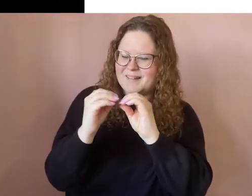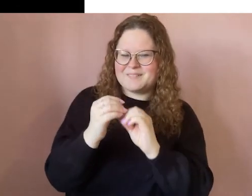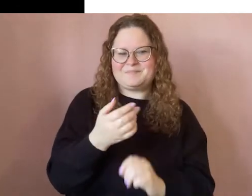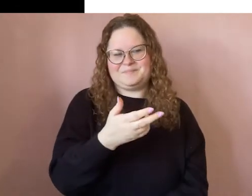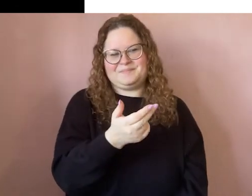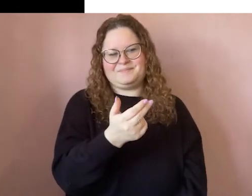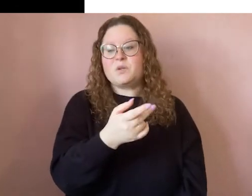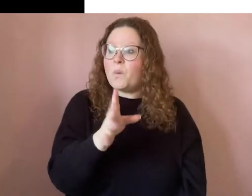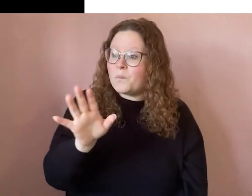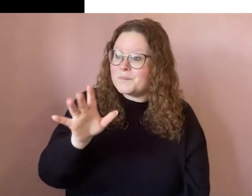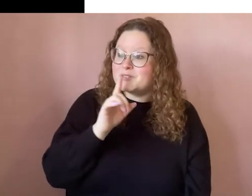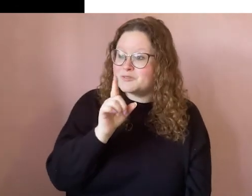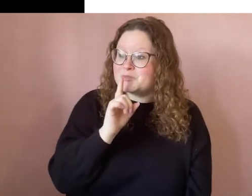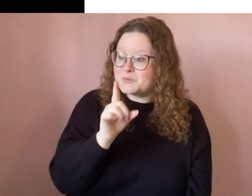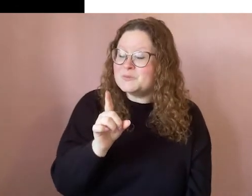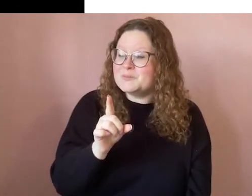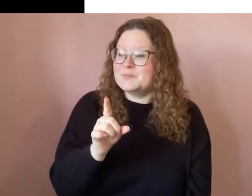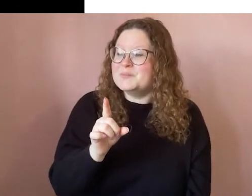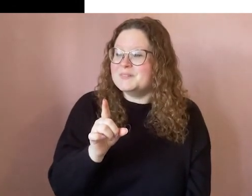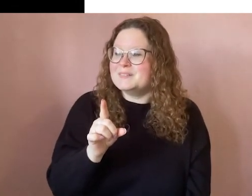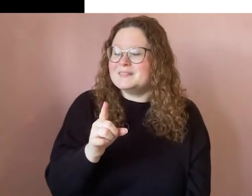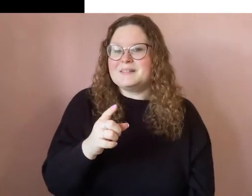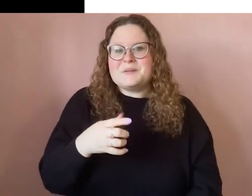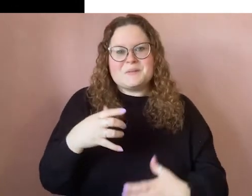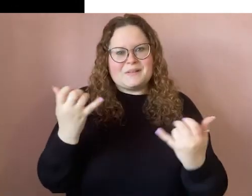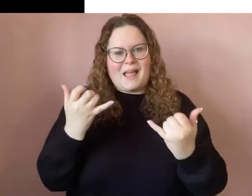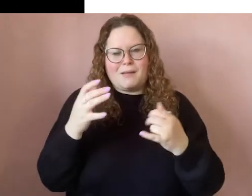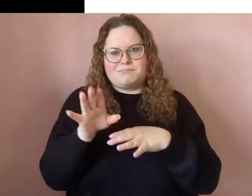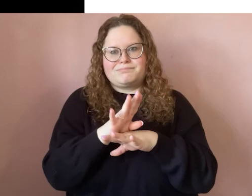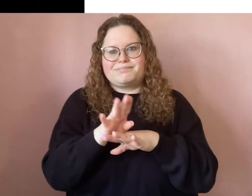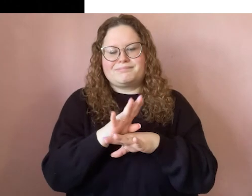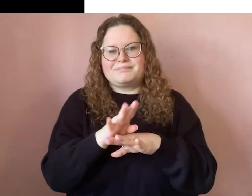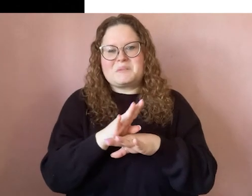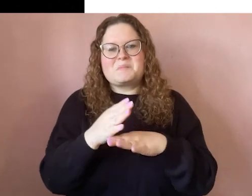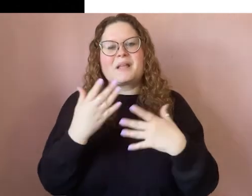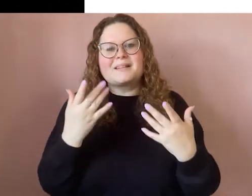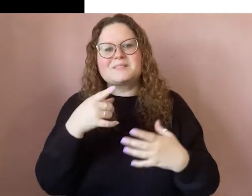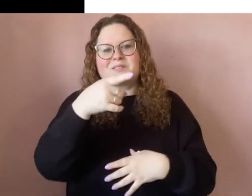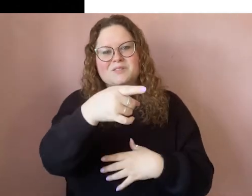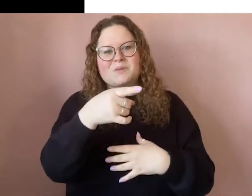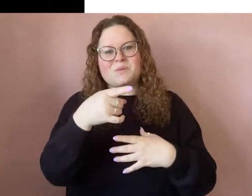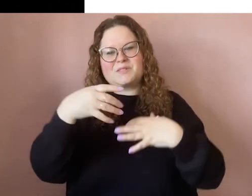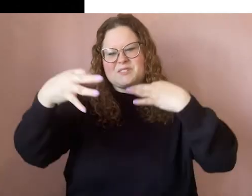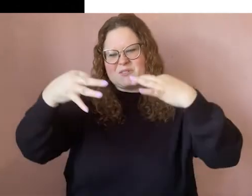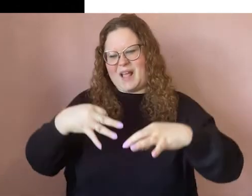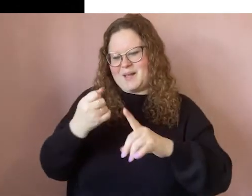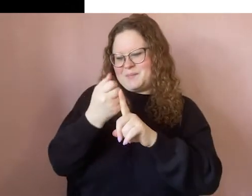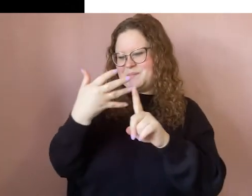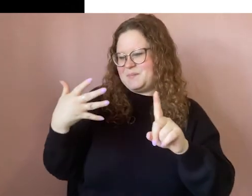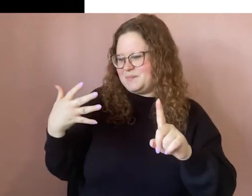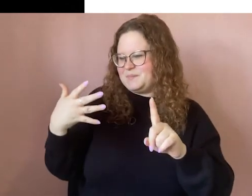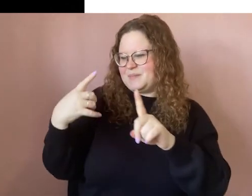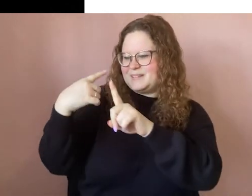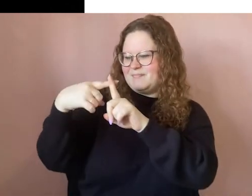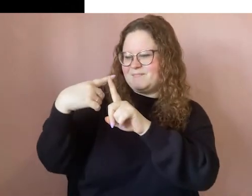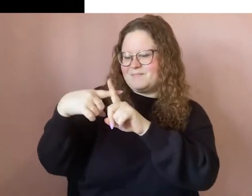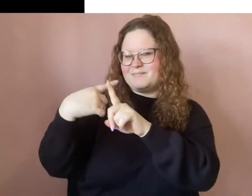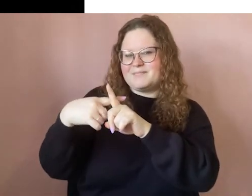audience, is that these are the elements of our humanity, not the elements of